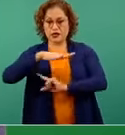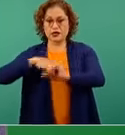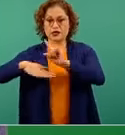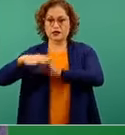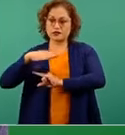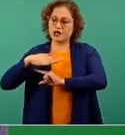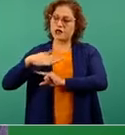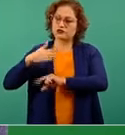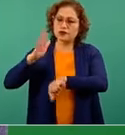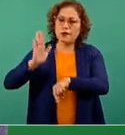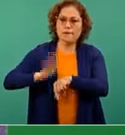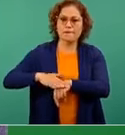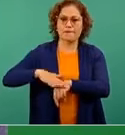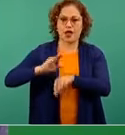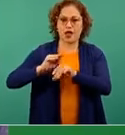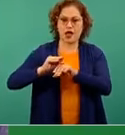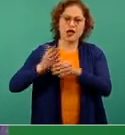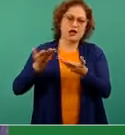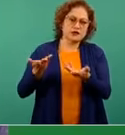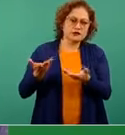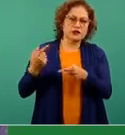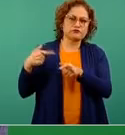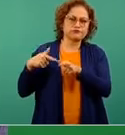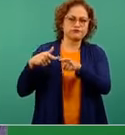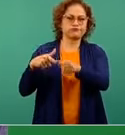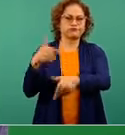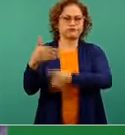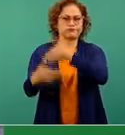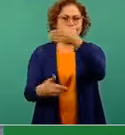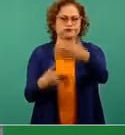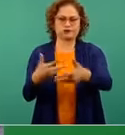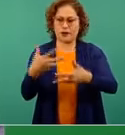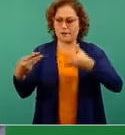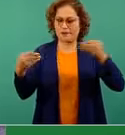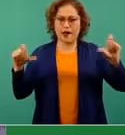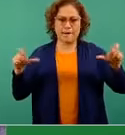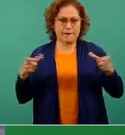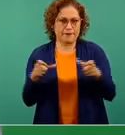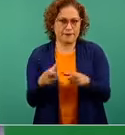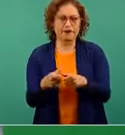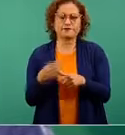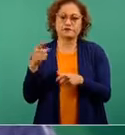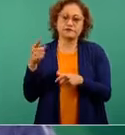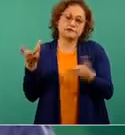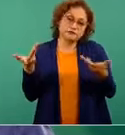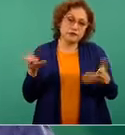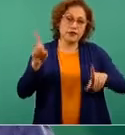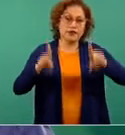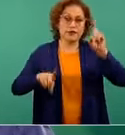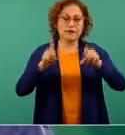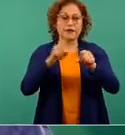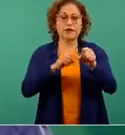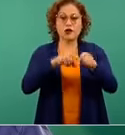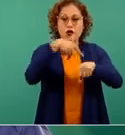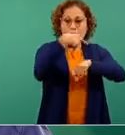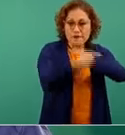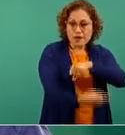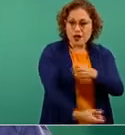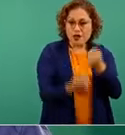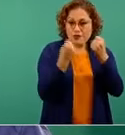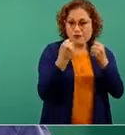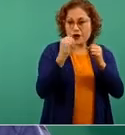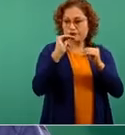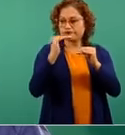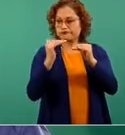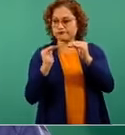and, therefore, they pass to different colors of the semifinals, of menor intensity, according to the scale that has been established